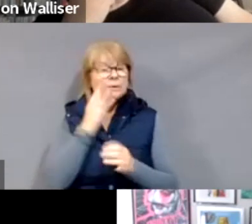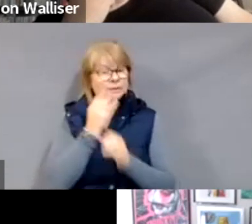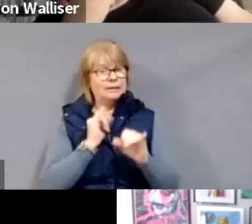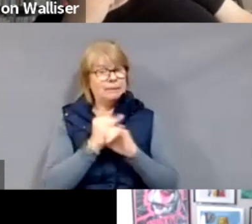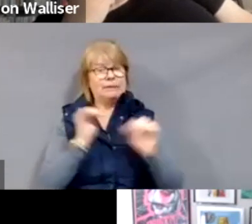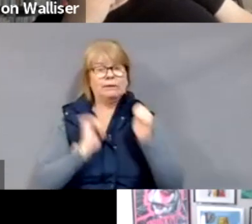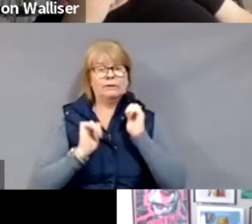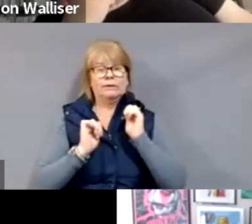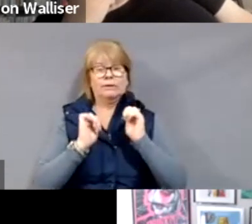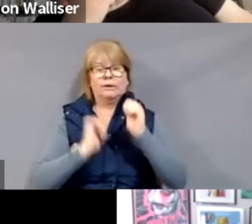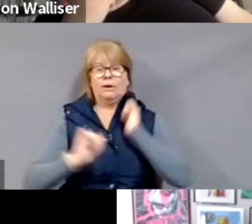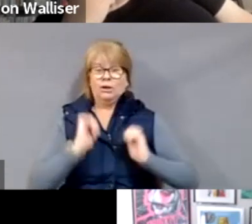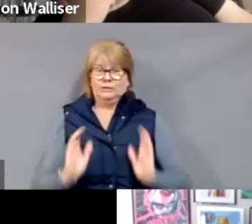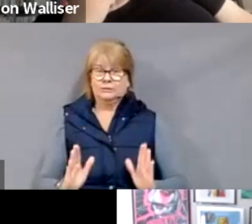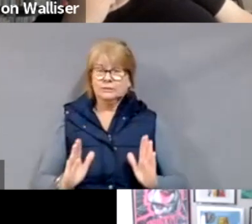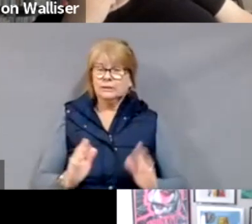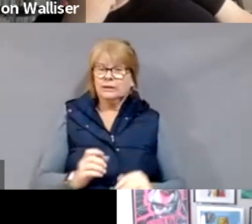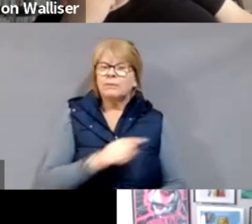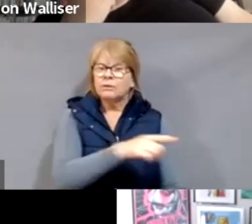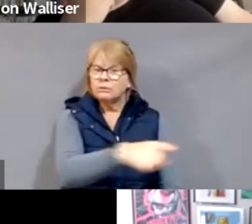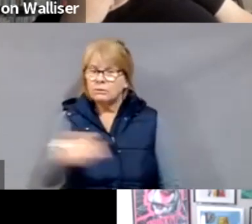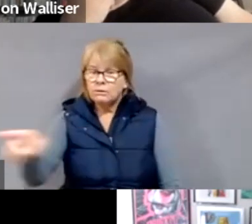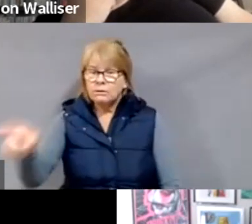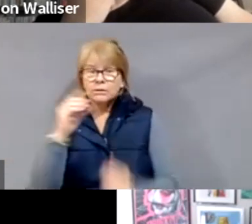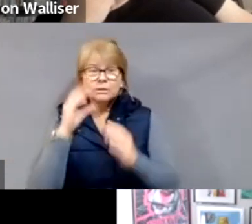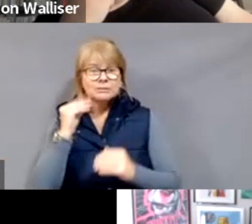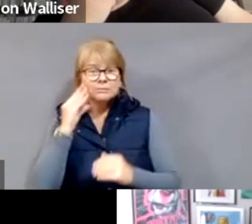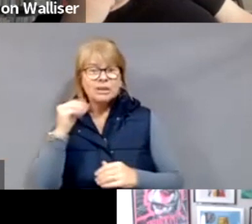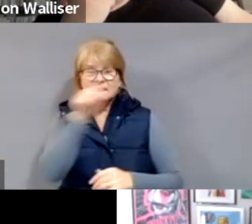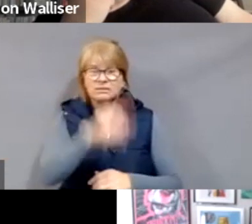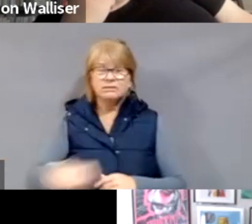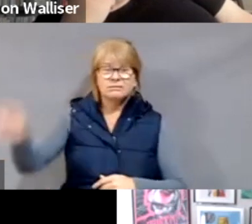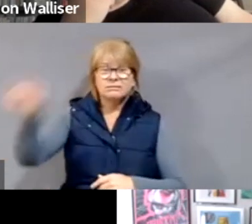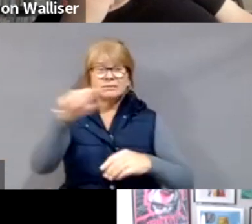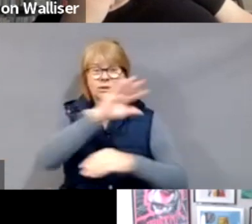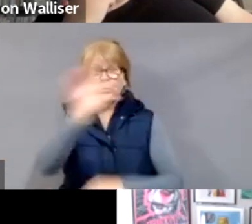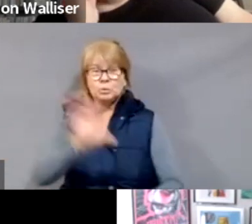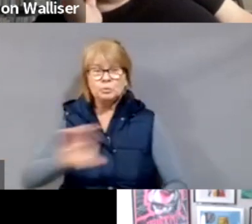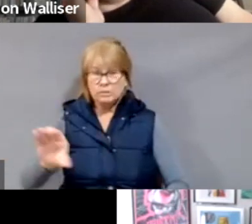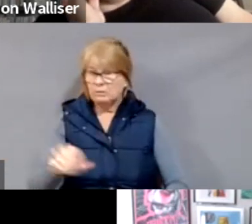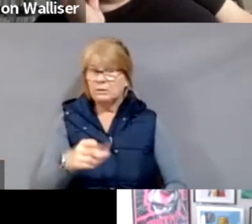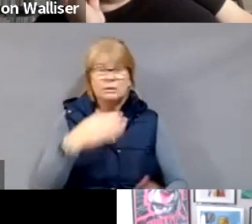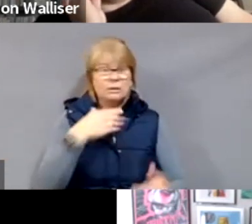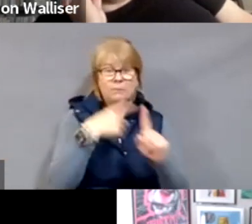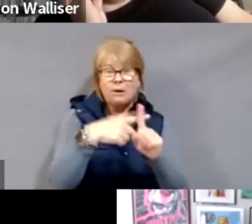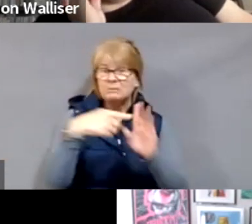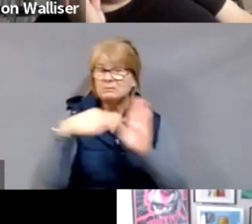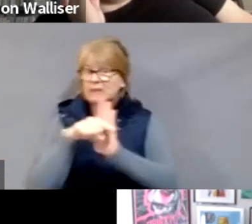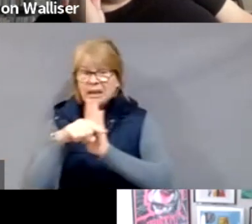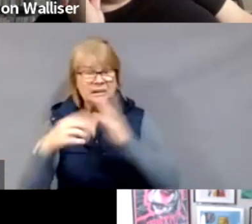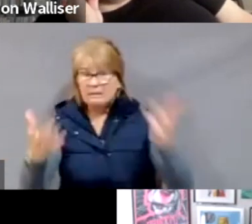wondering about the room, what your experience has been like, the good, the bad, and the ugly, and if you have anything you want to share with us,